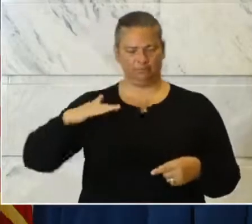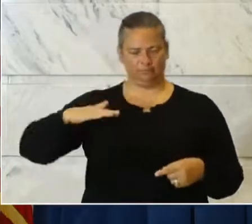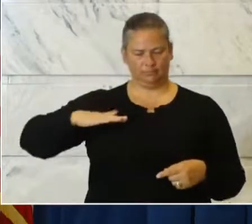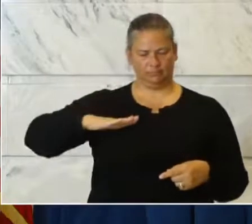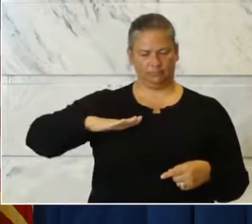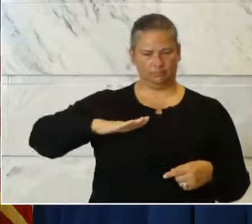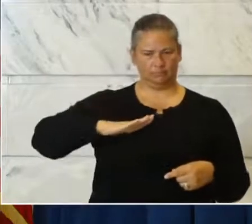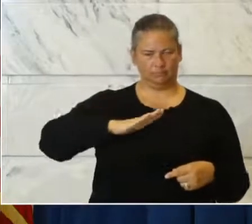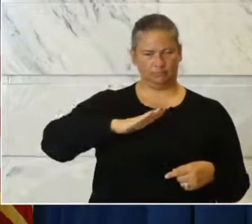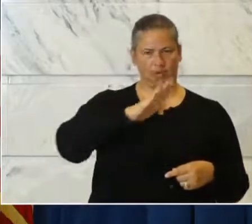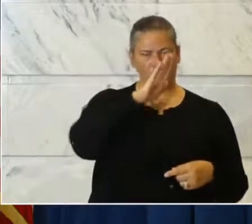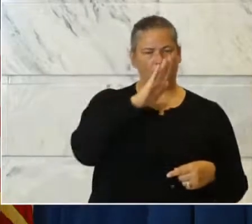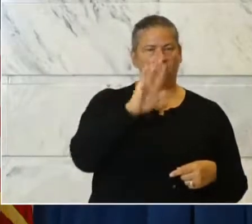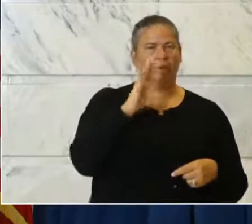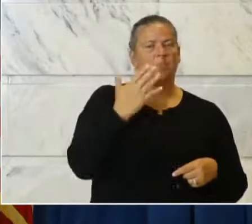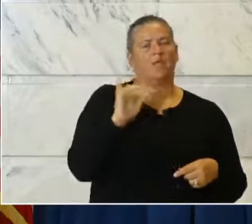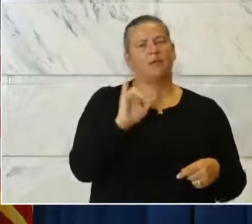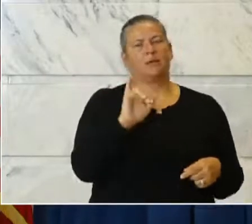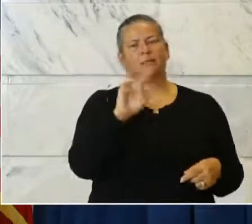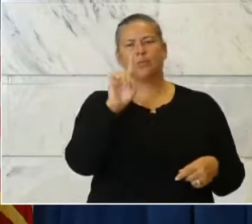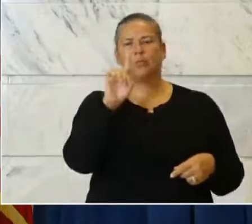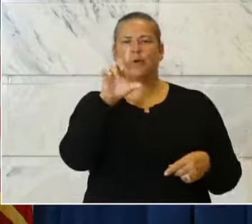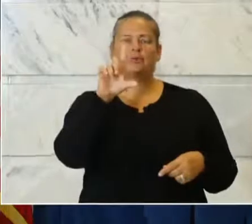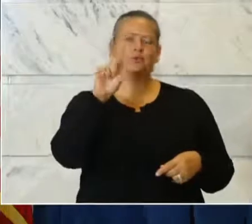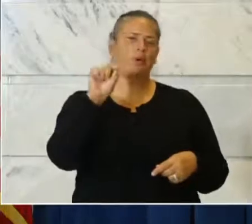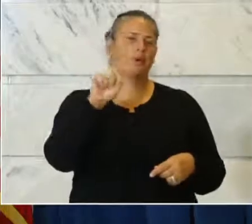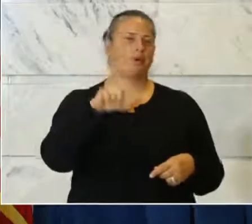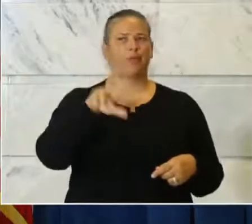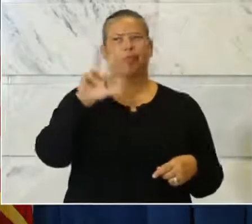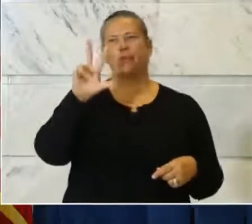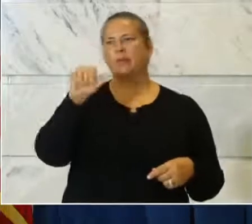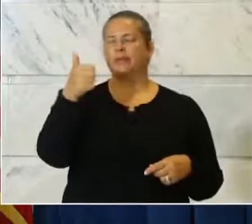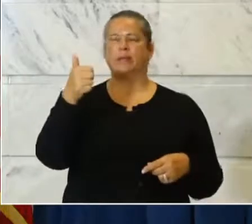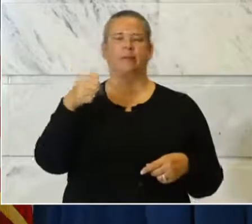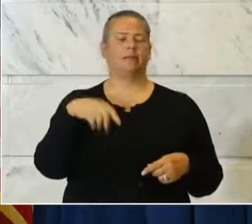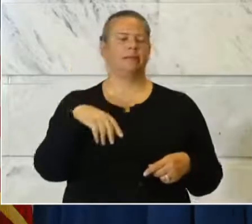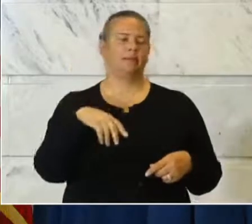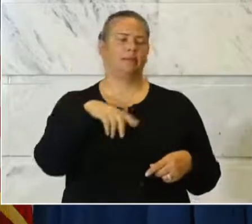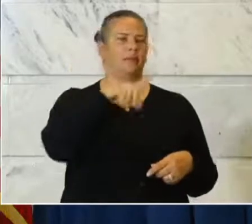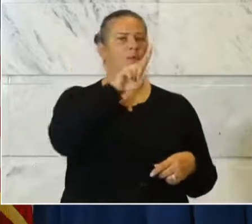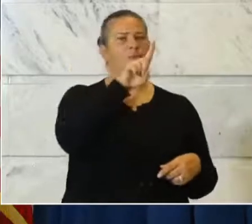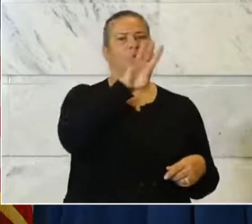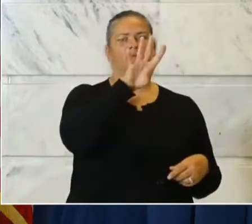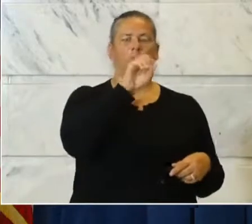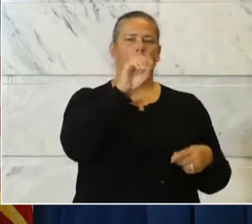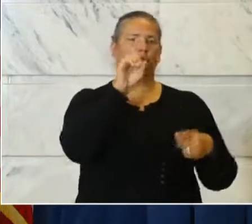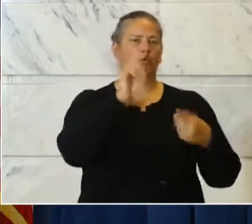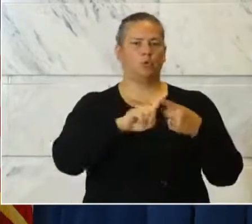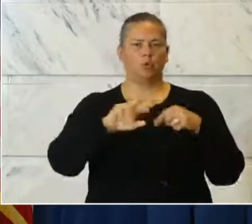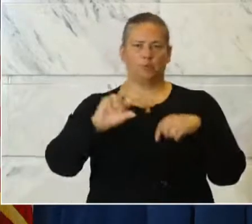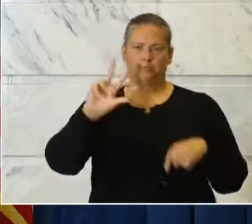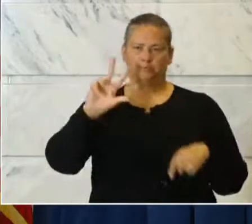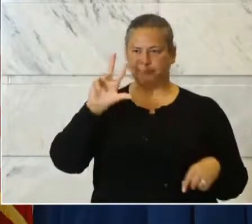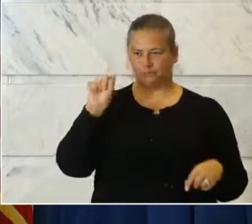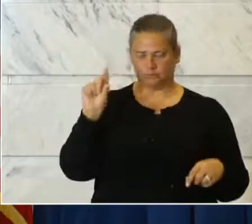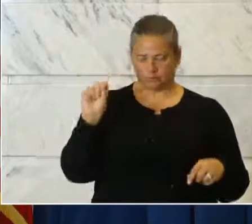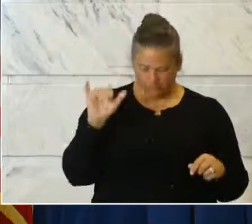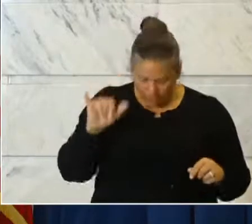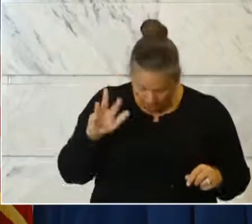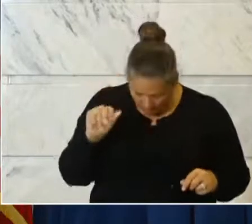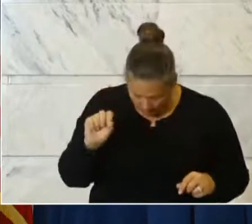small one week where we went from 120 to 310, and the next week where we went from 140 to 320. It's the